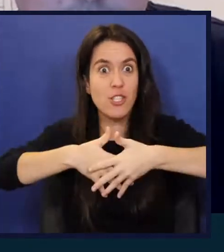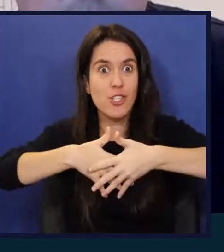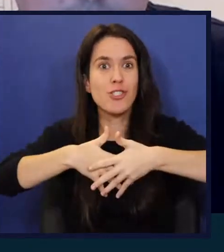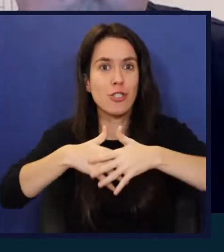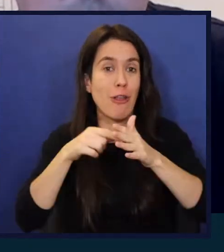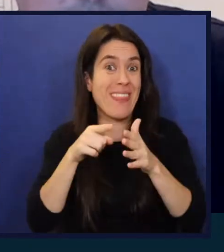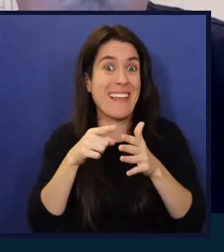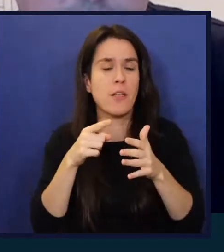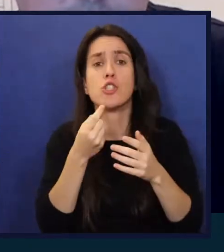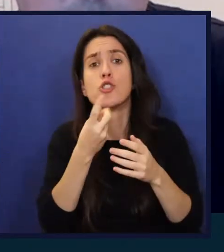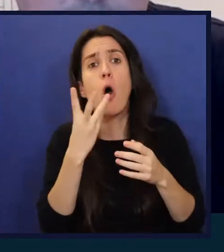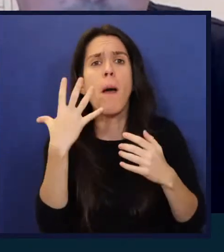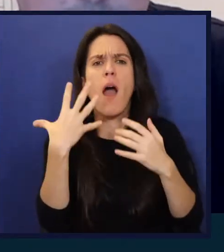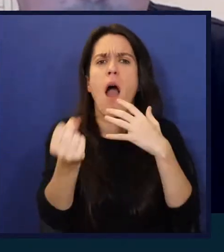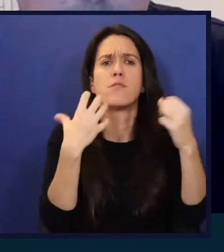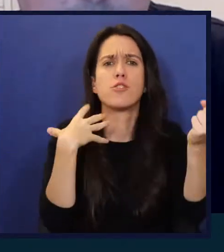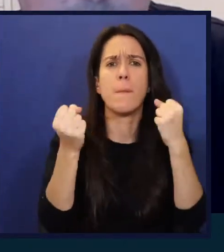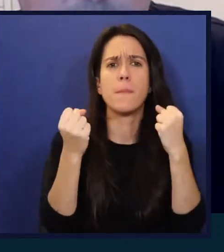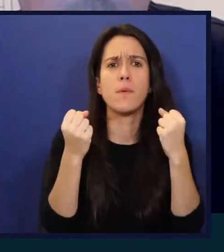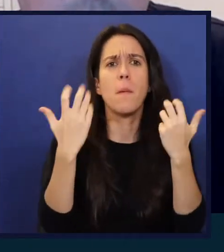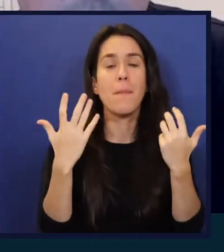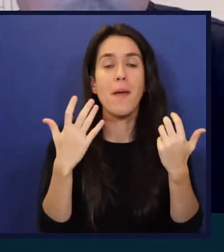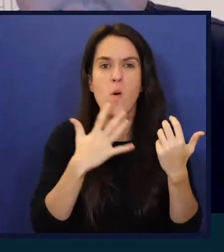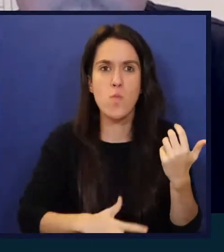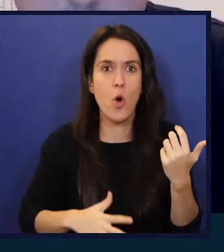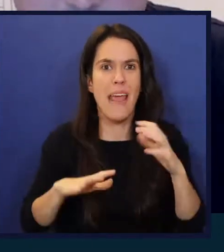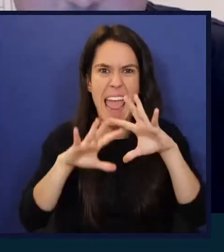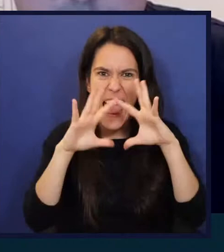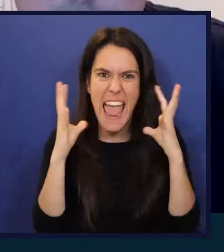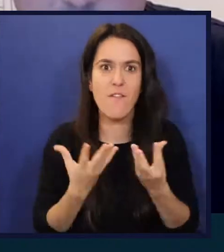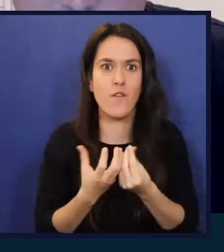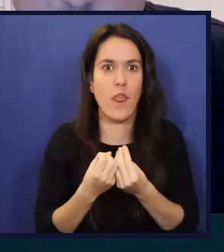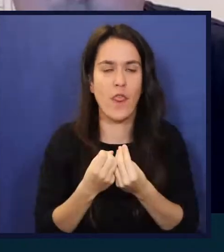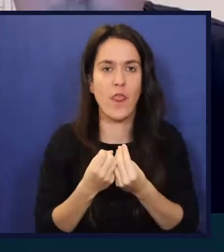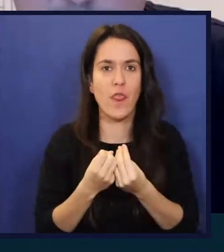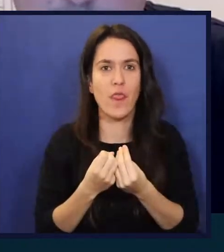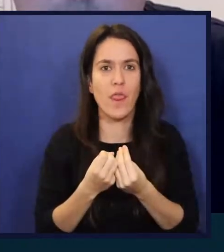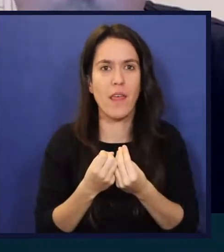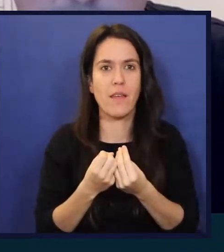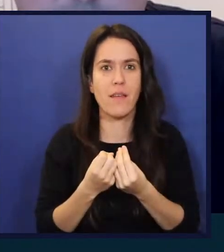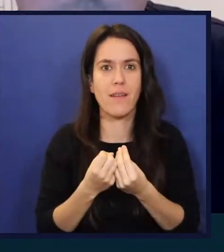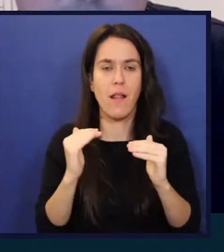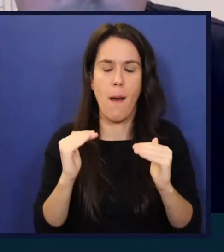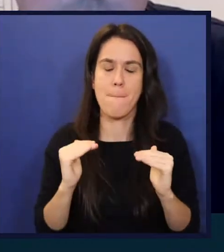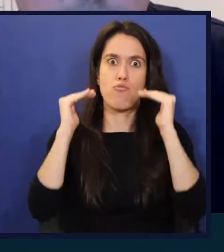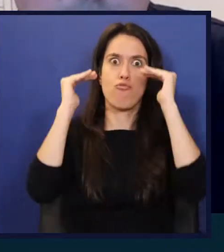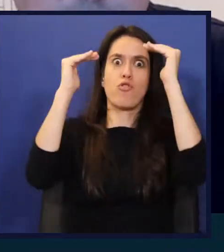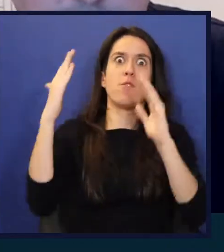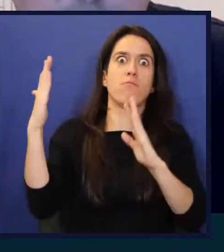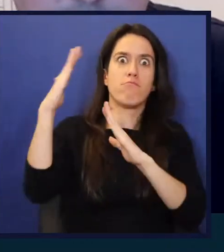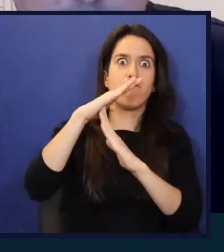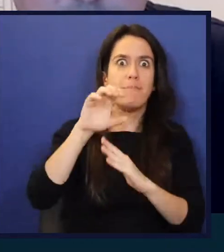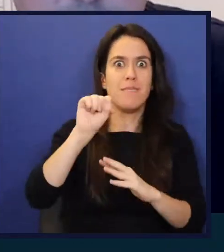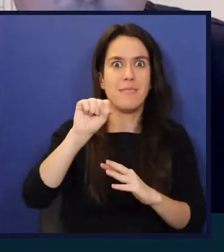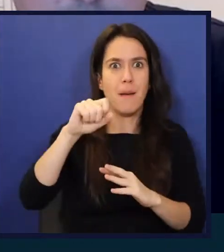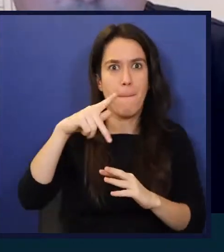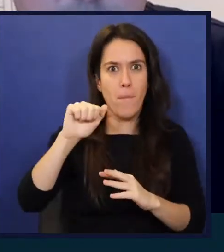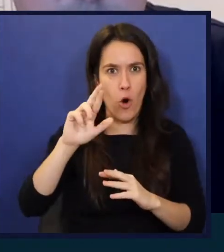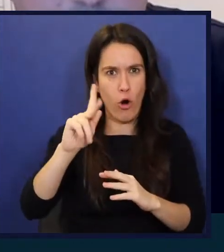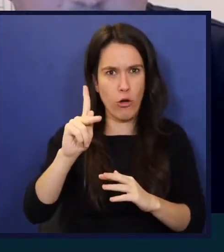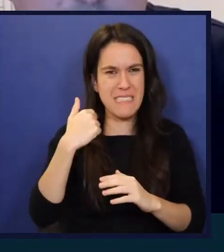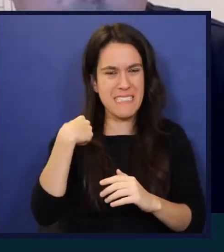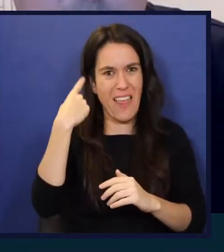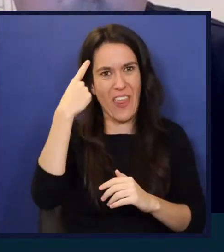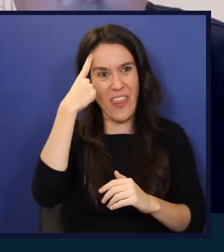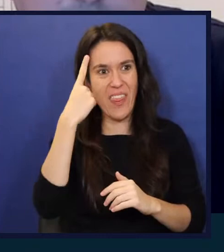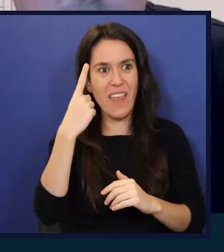customers, who basically want everything Spark, right? They just want a premium Spark experience. And we have a fantastic relationship. It's a first-party service